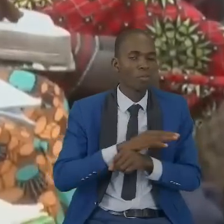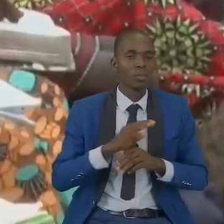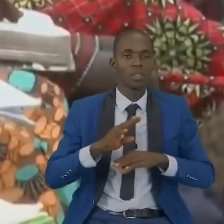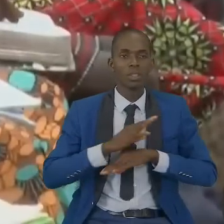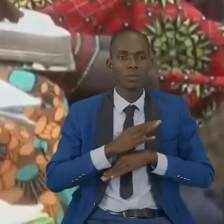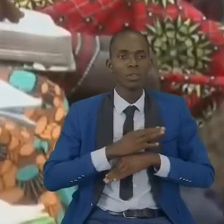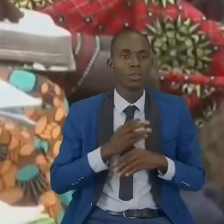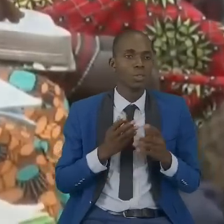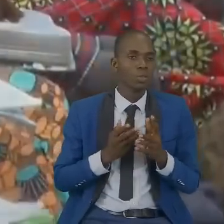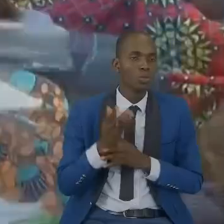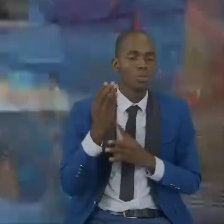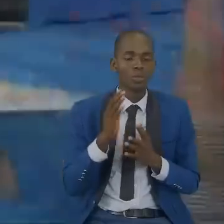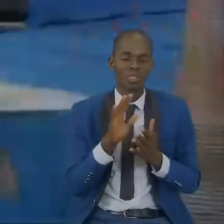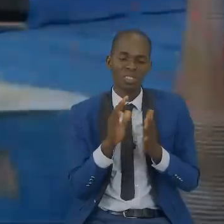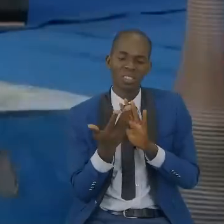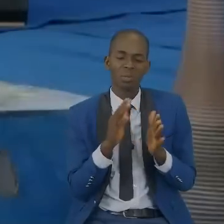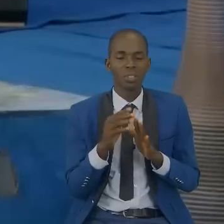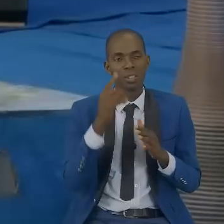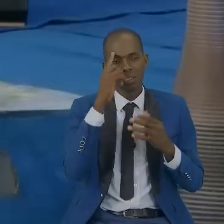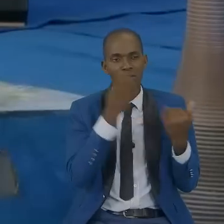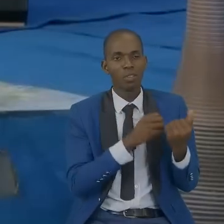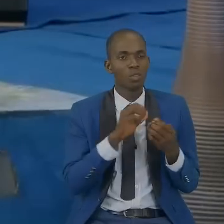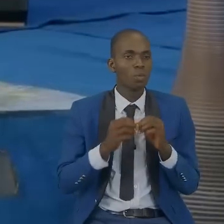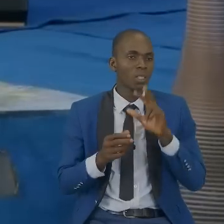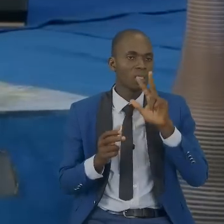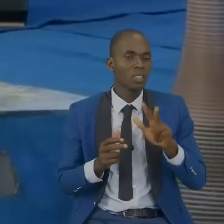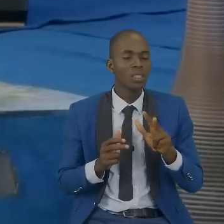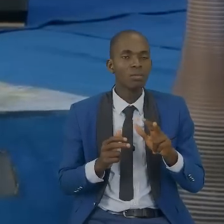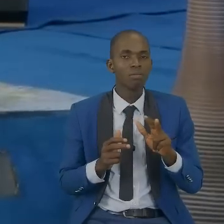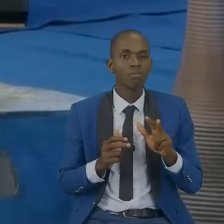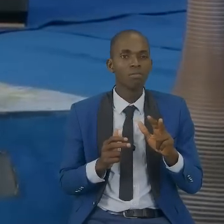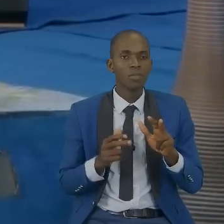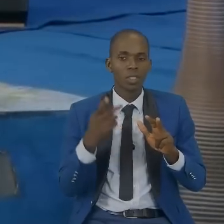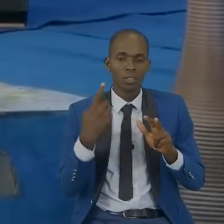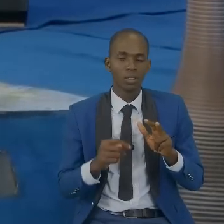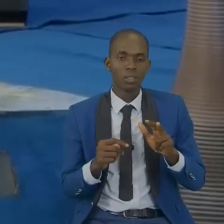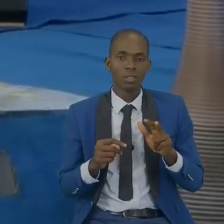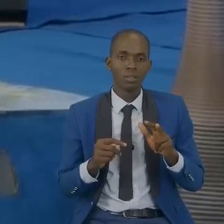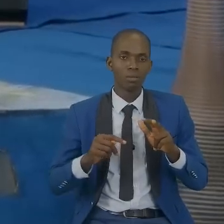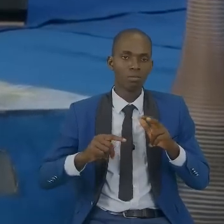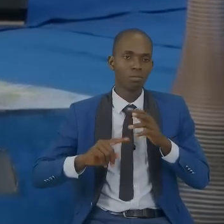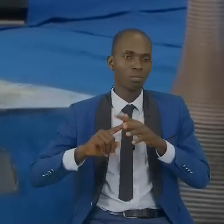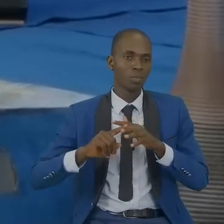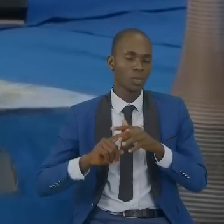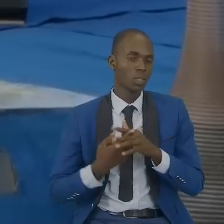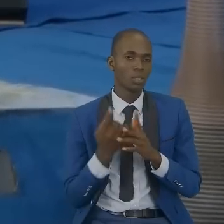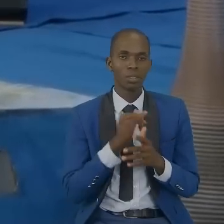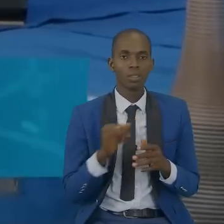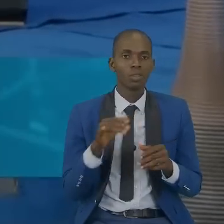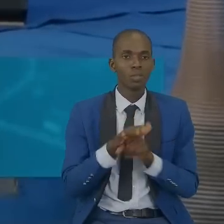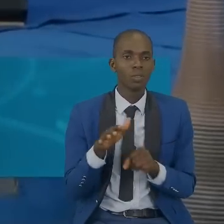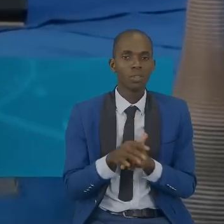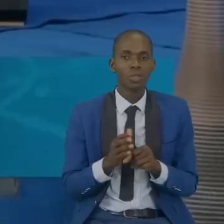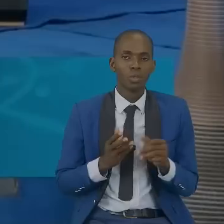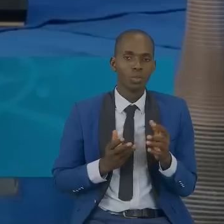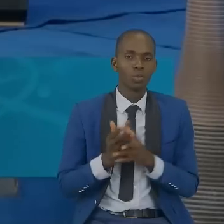through similar faith. Number three, fundamental sufficiency through surpassing